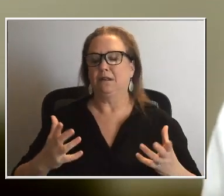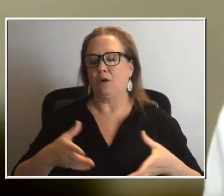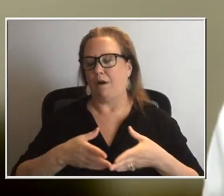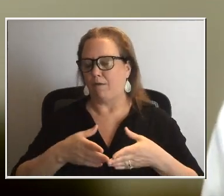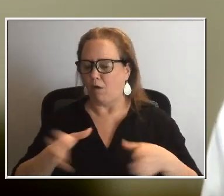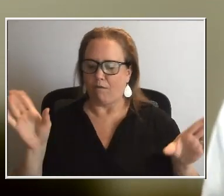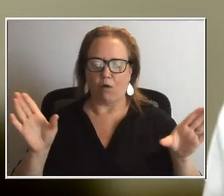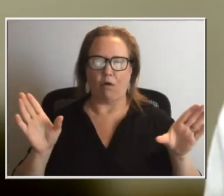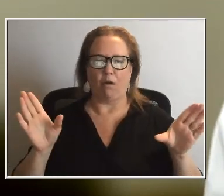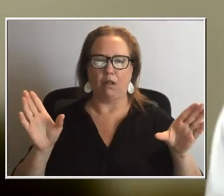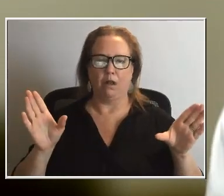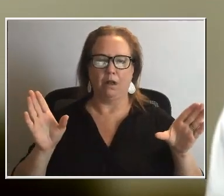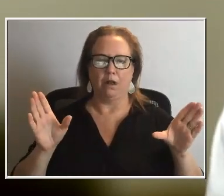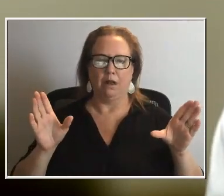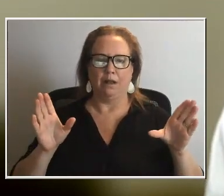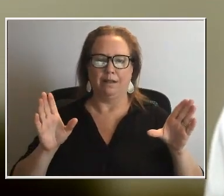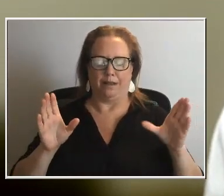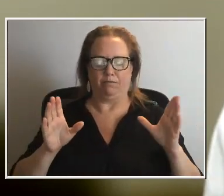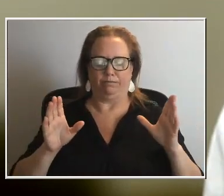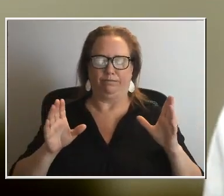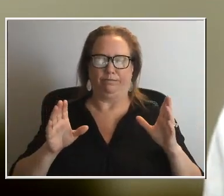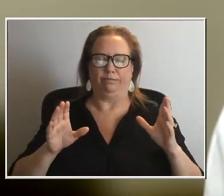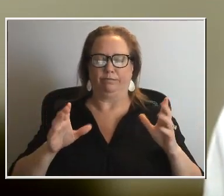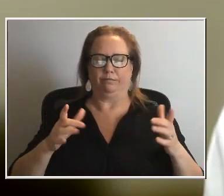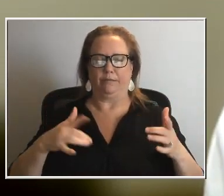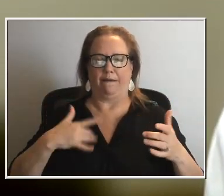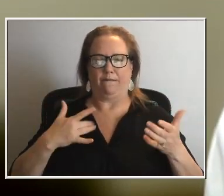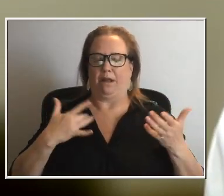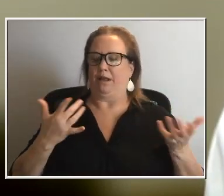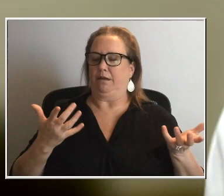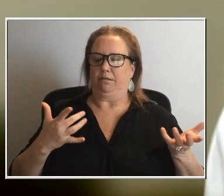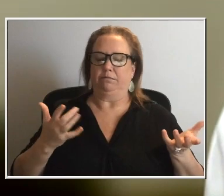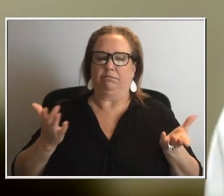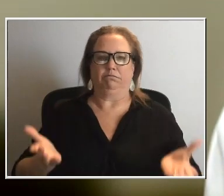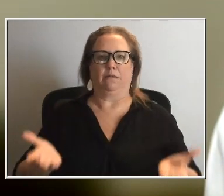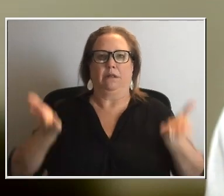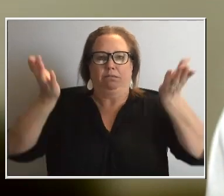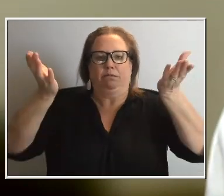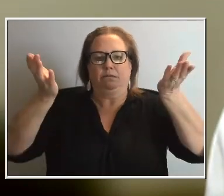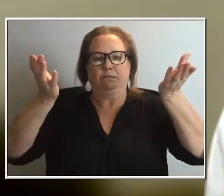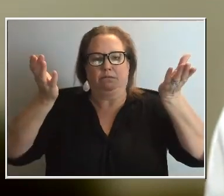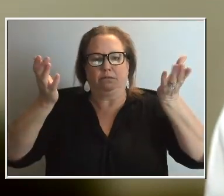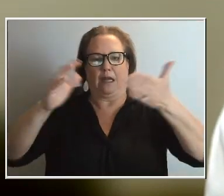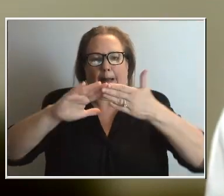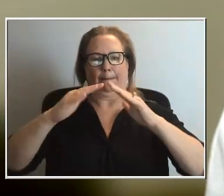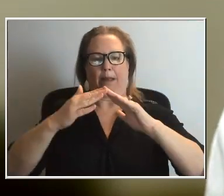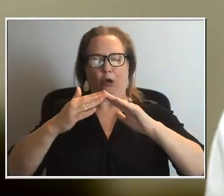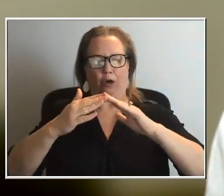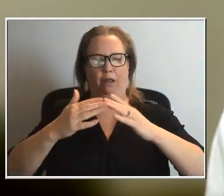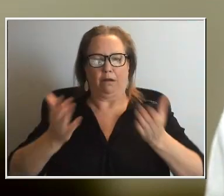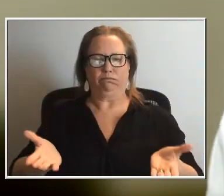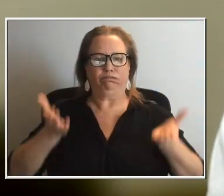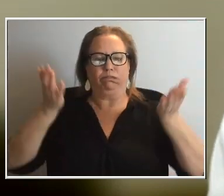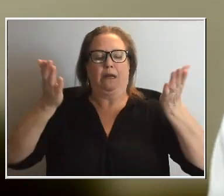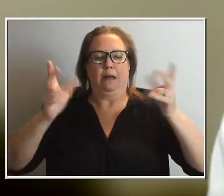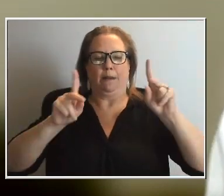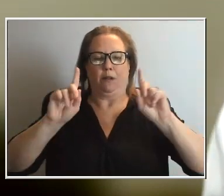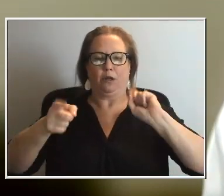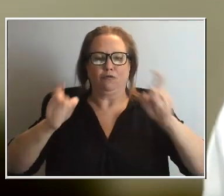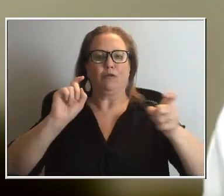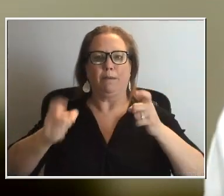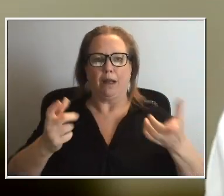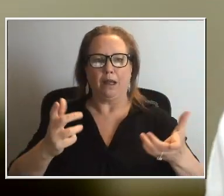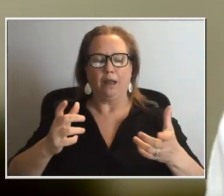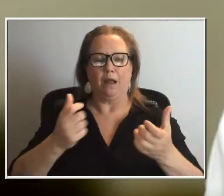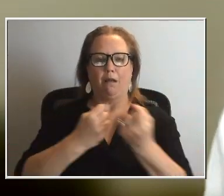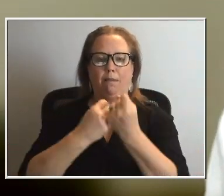overall that rising tide that is lifting all ships. You have a community, you have people who are contributing to society,